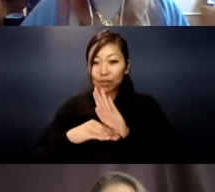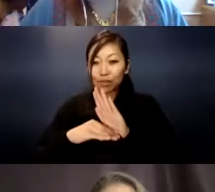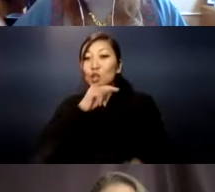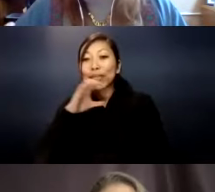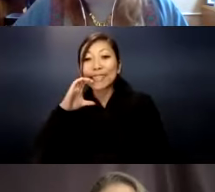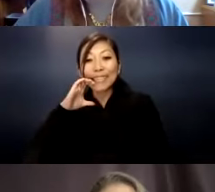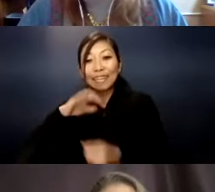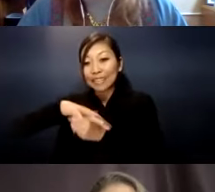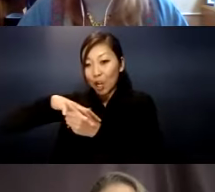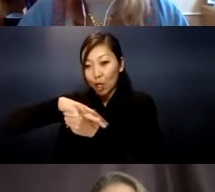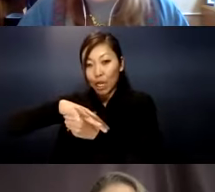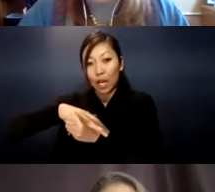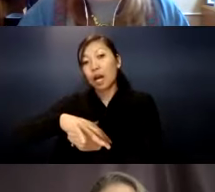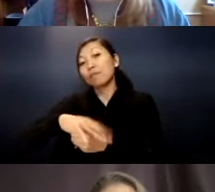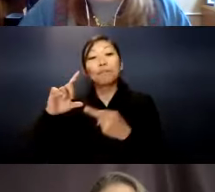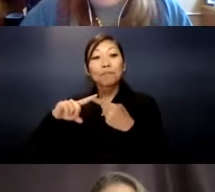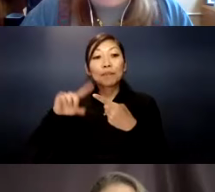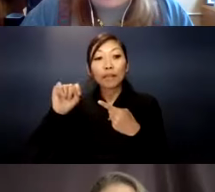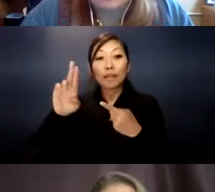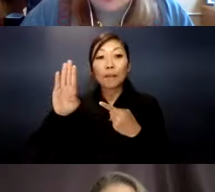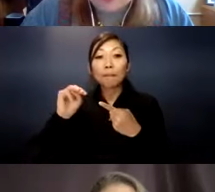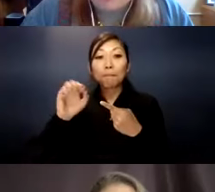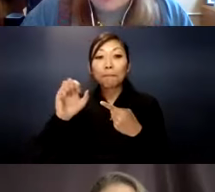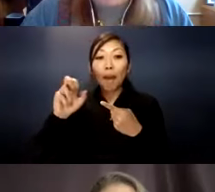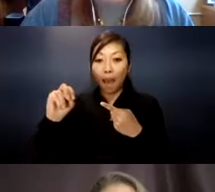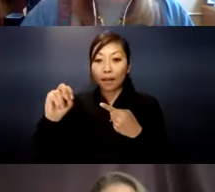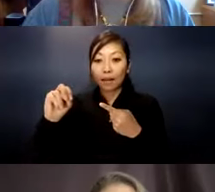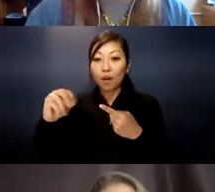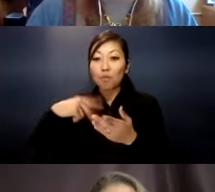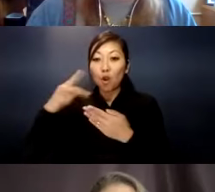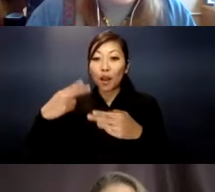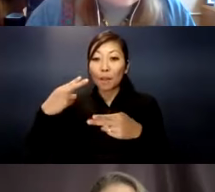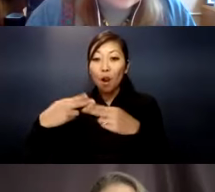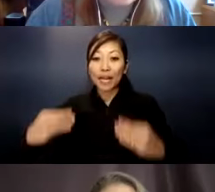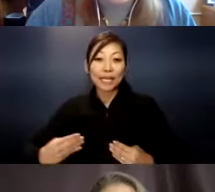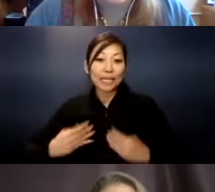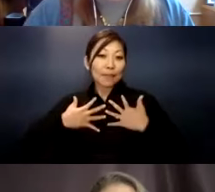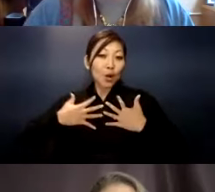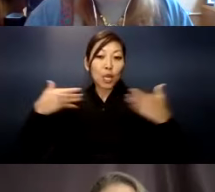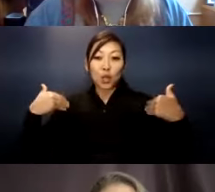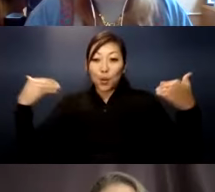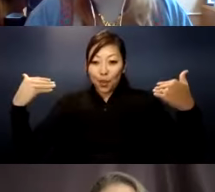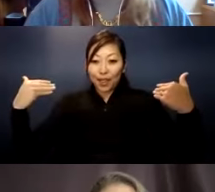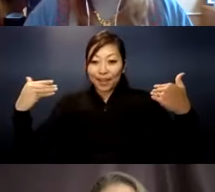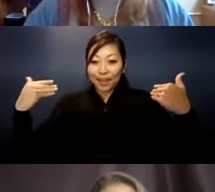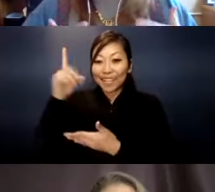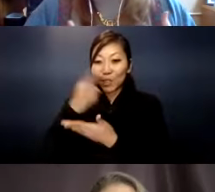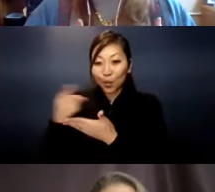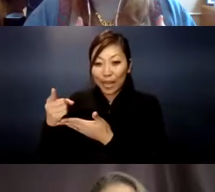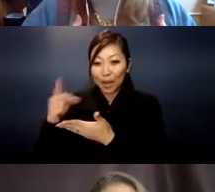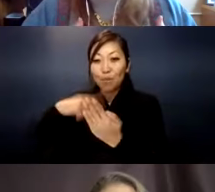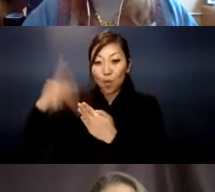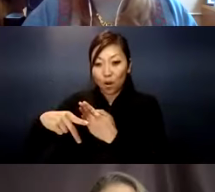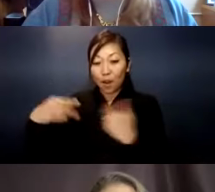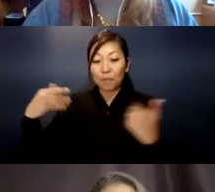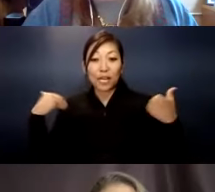One of them is Tubman. They have something called the Inspiring Youth Program, which is a 6-week program for youth who are